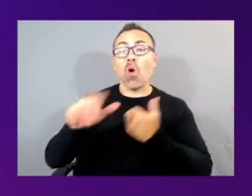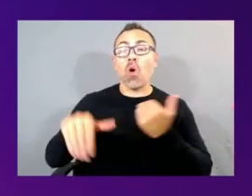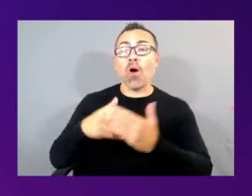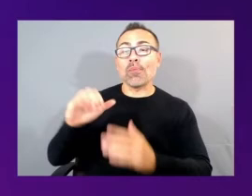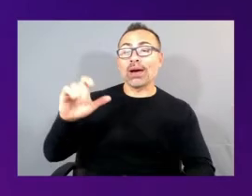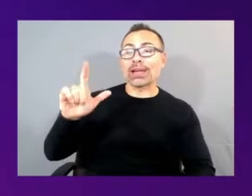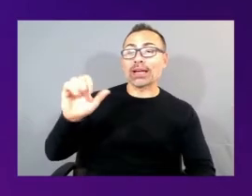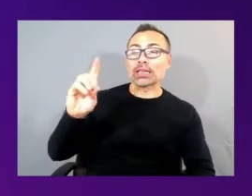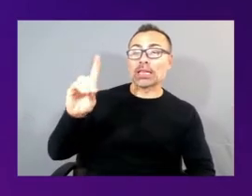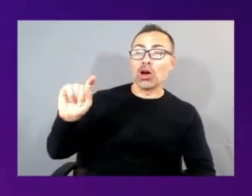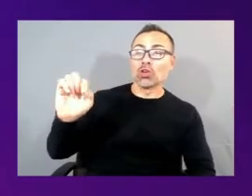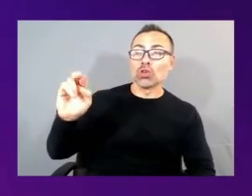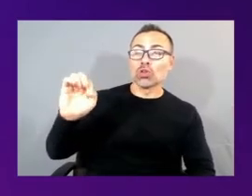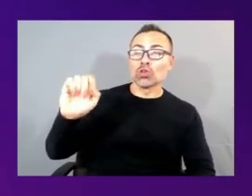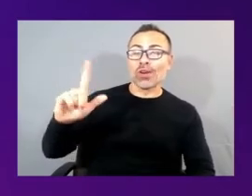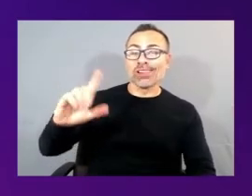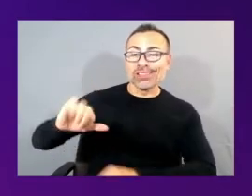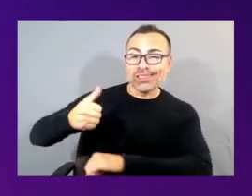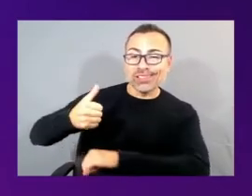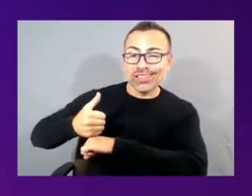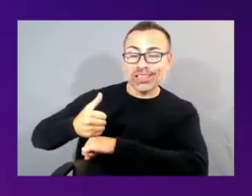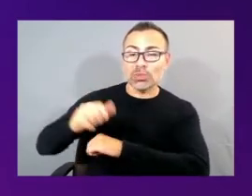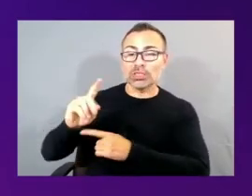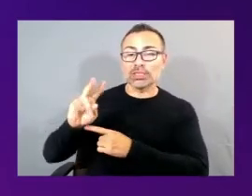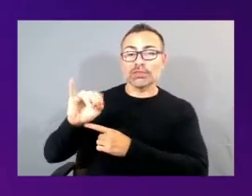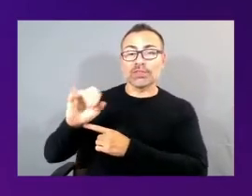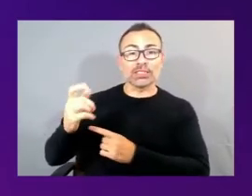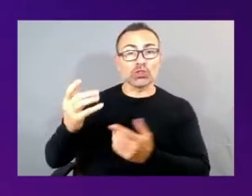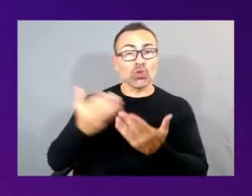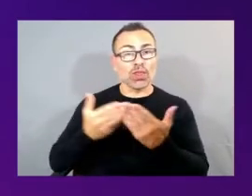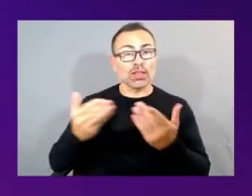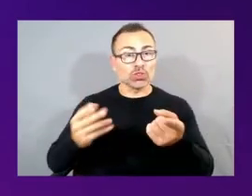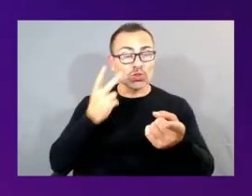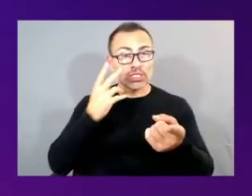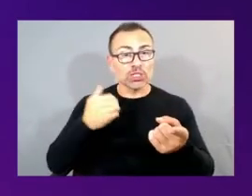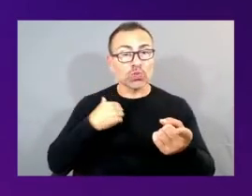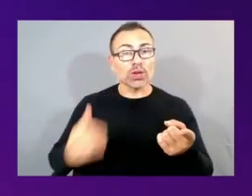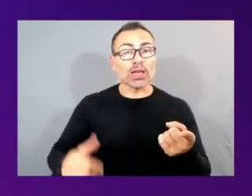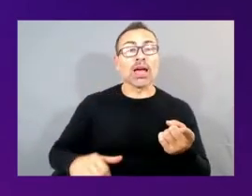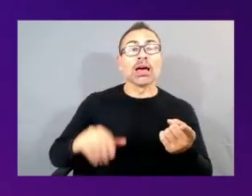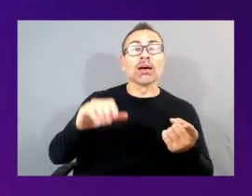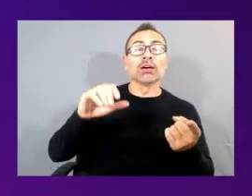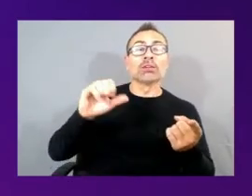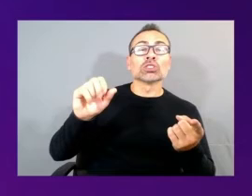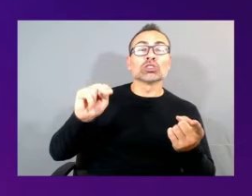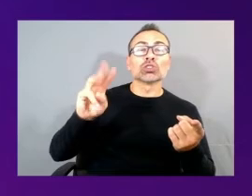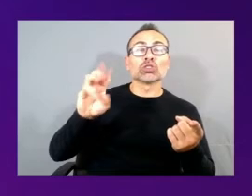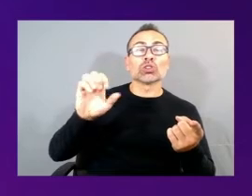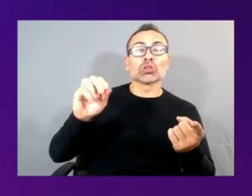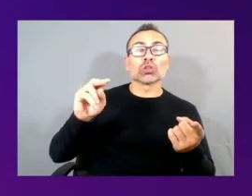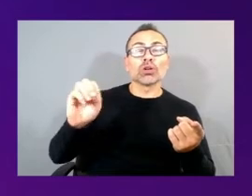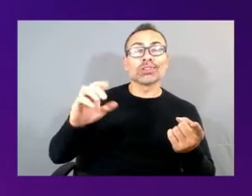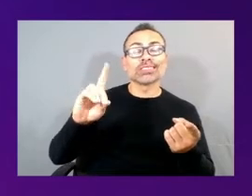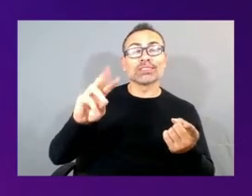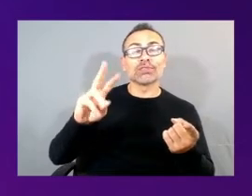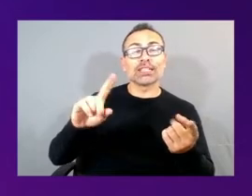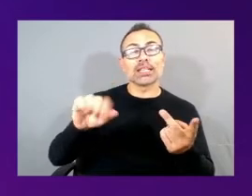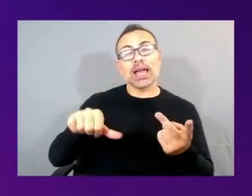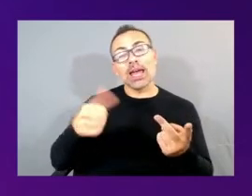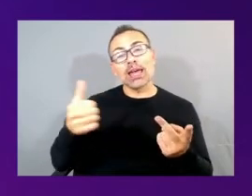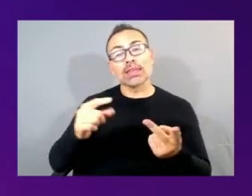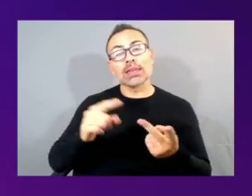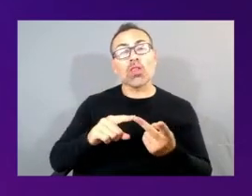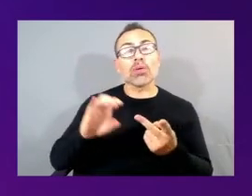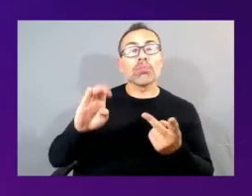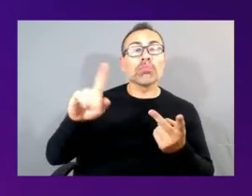you can see, there's already a CloudRail box and a Snowcone device, which is the one that we're gonna have a closer look at today. So